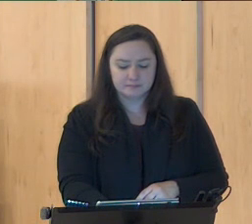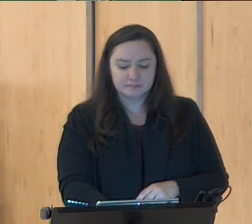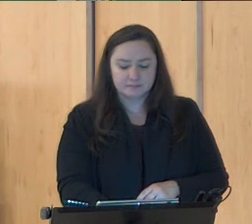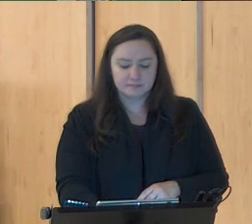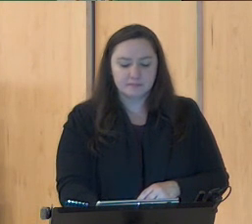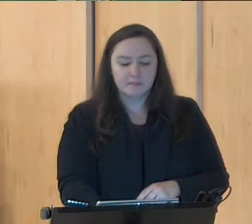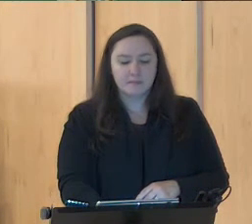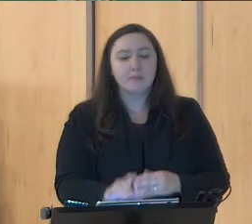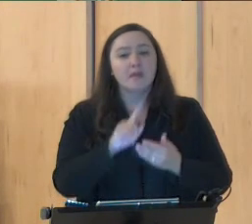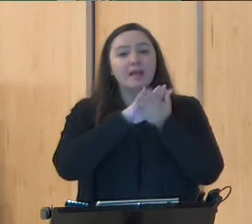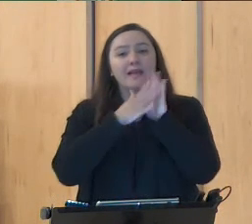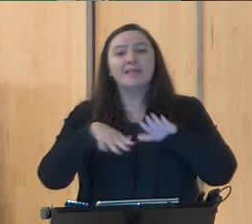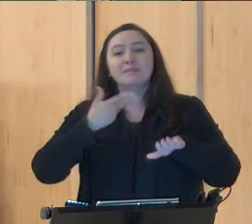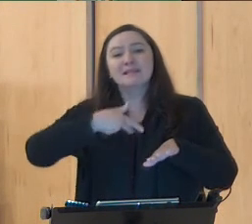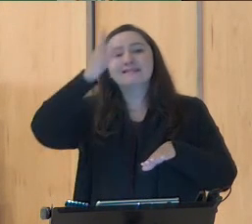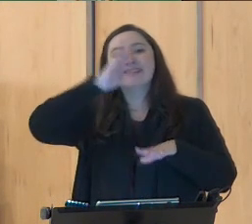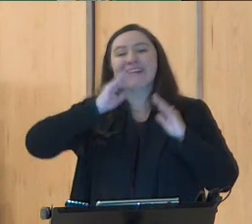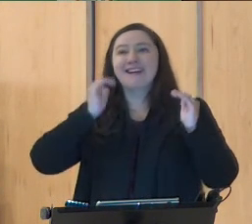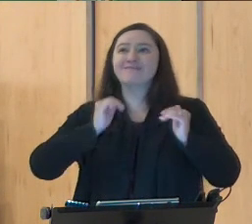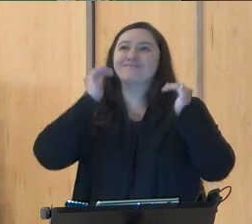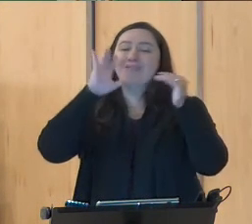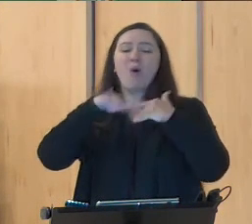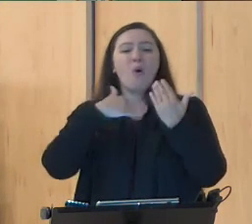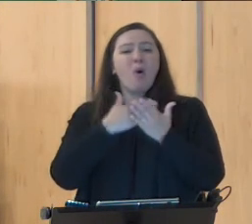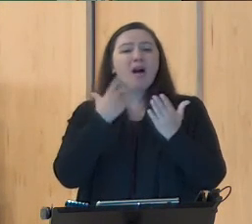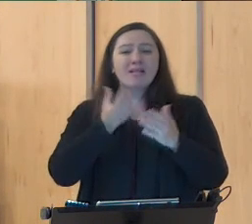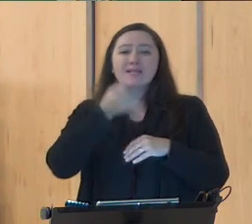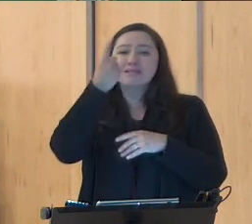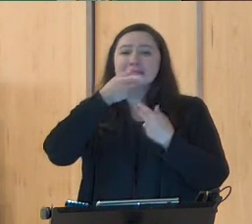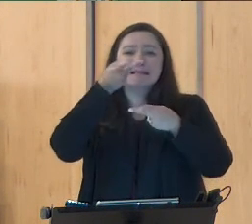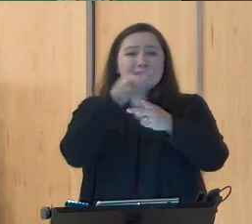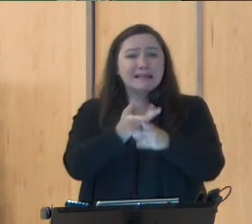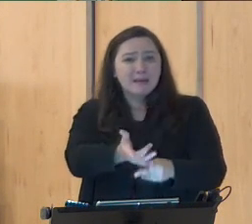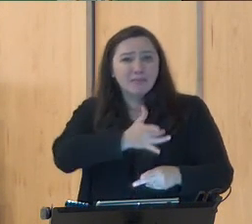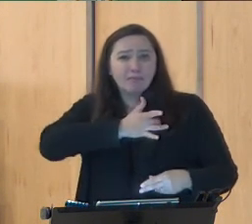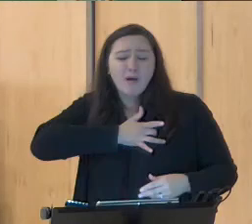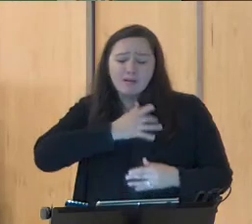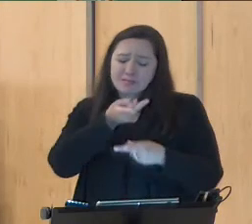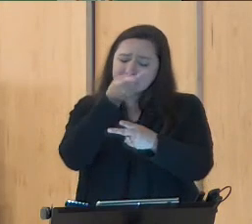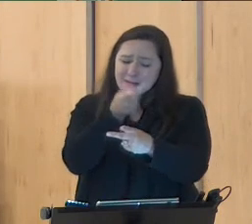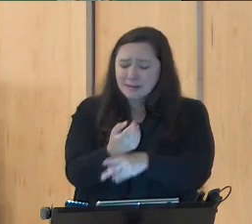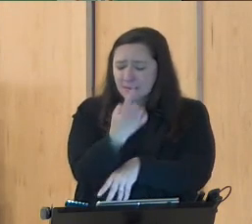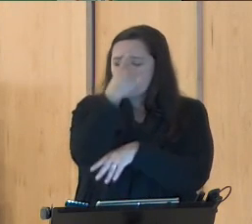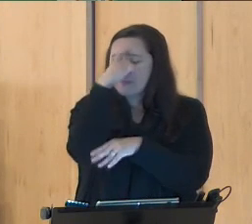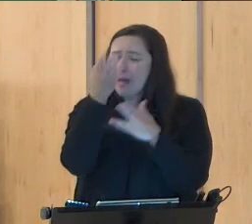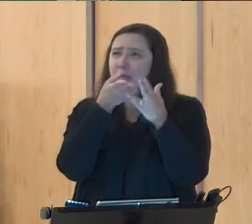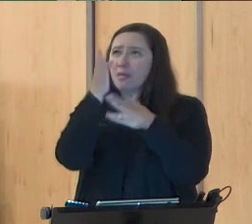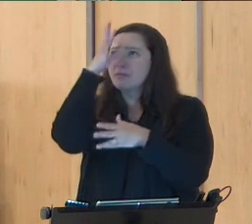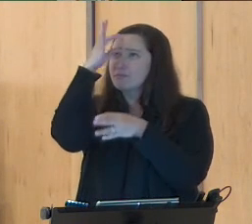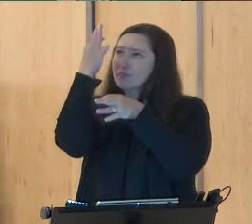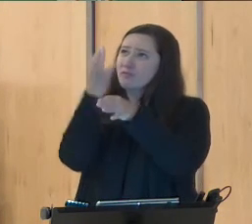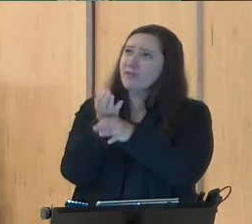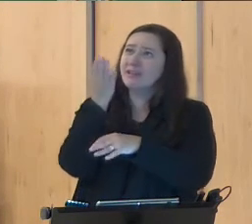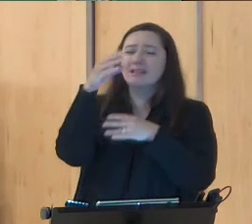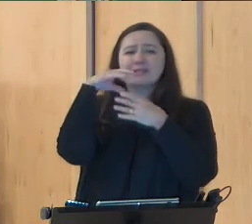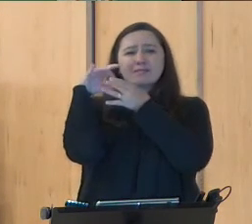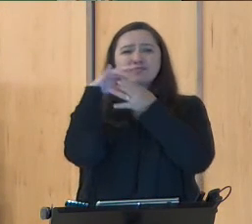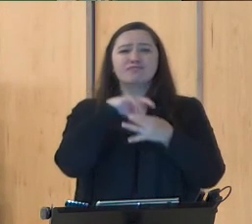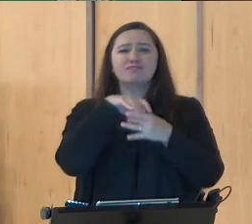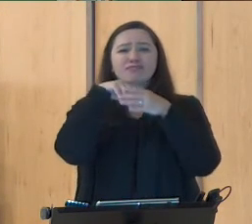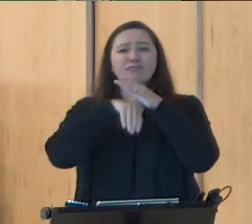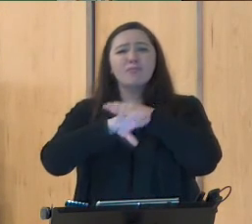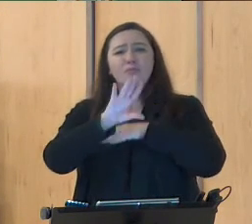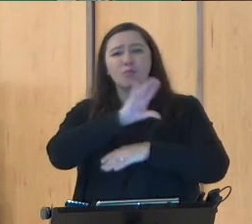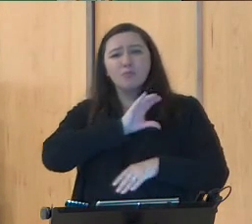And the peace of God that surpasses all understanding shall keep our hearts and minds through faith in Christ Jesus our Lord.